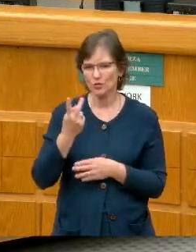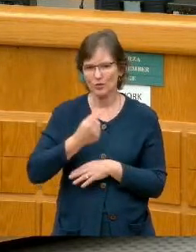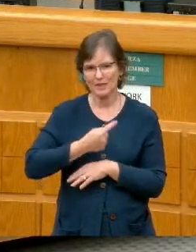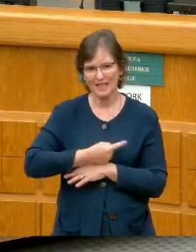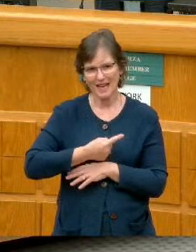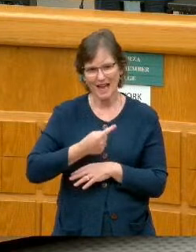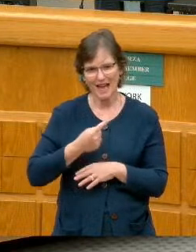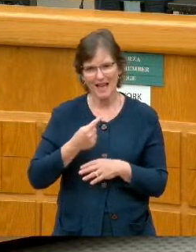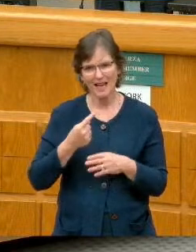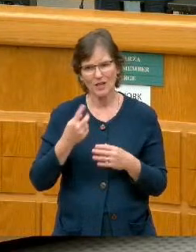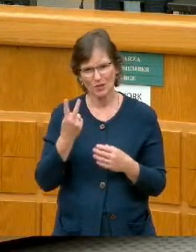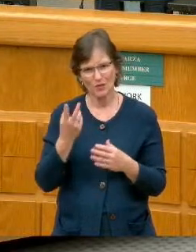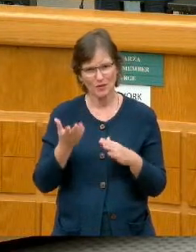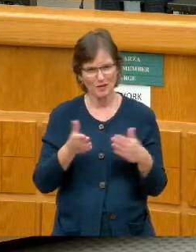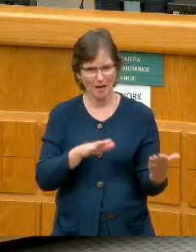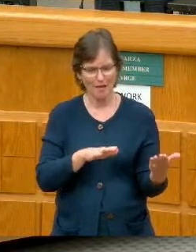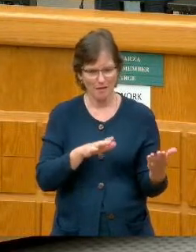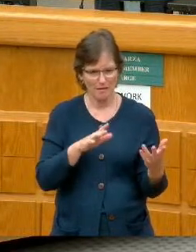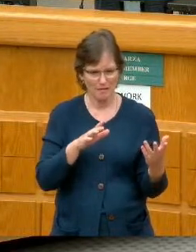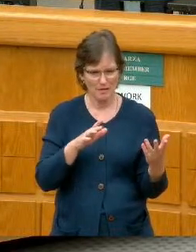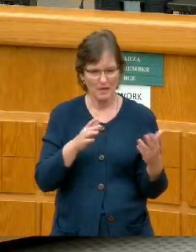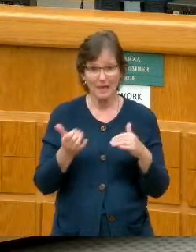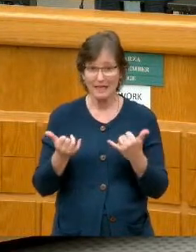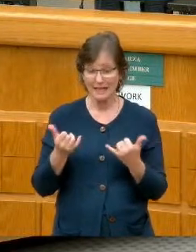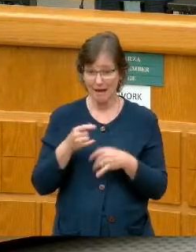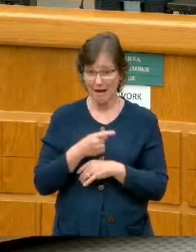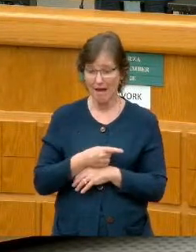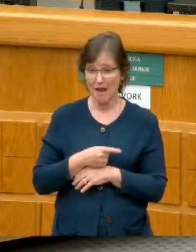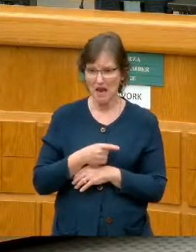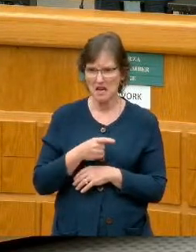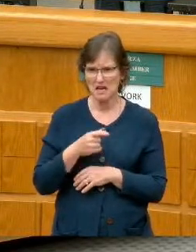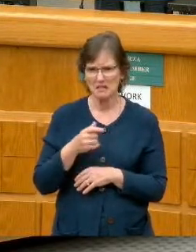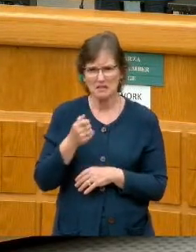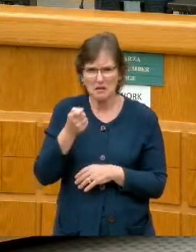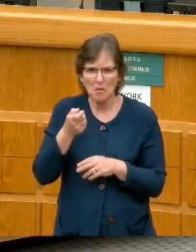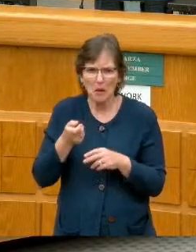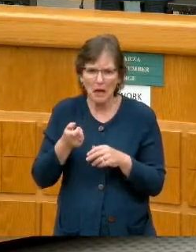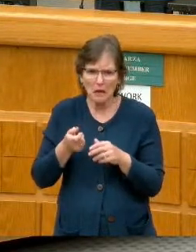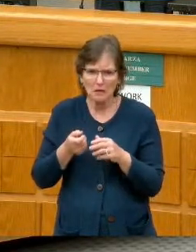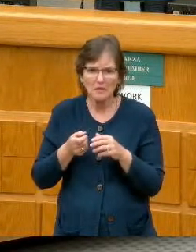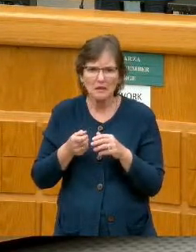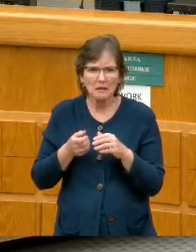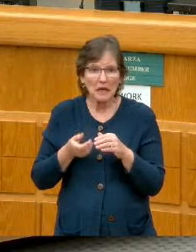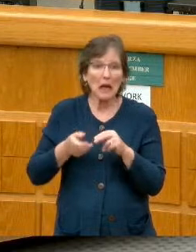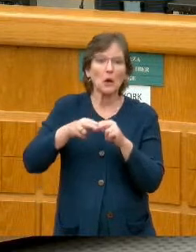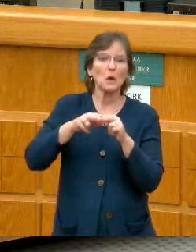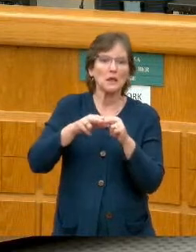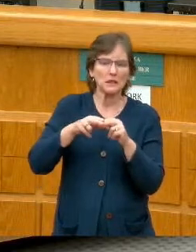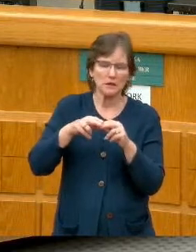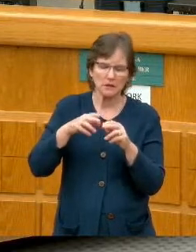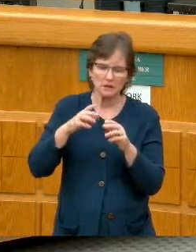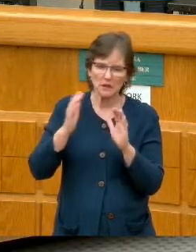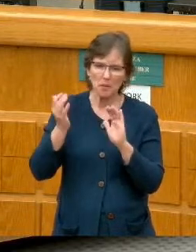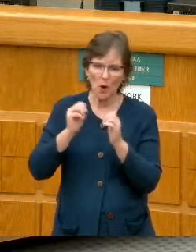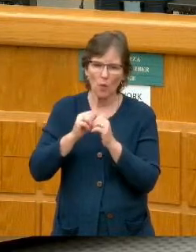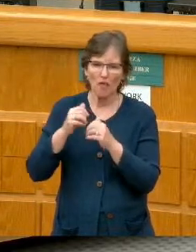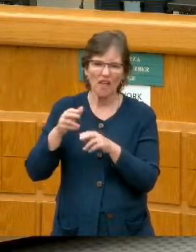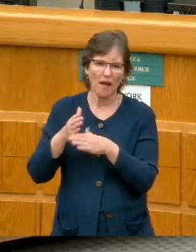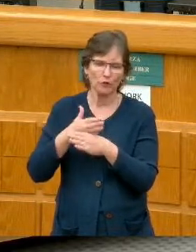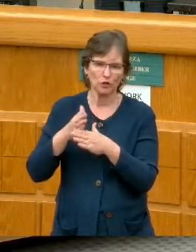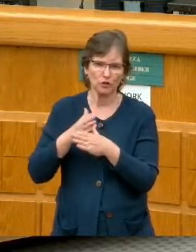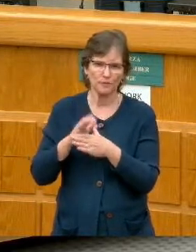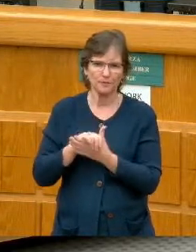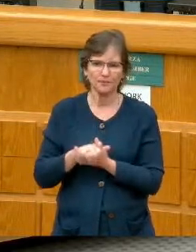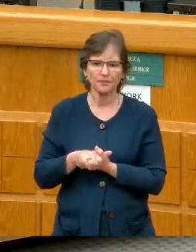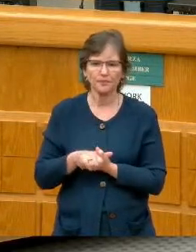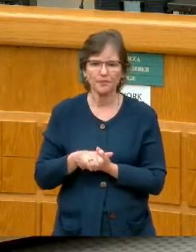for the average that we've been seeing recently. In terms of the total number of fatalities in the coastal bend,